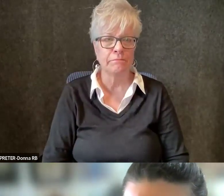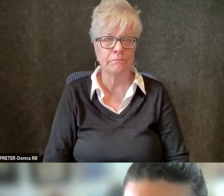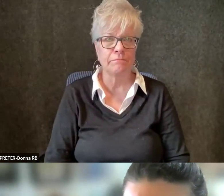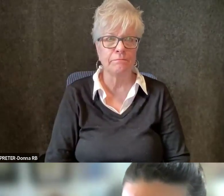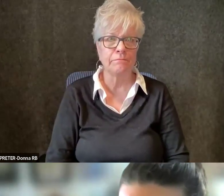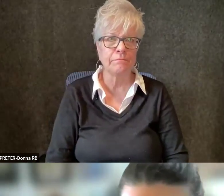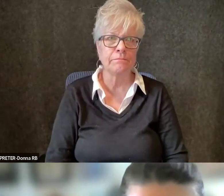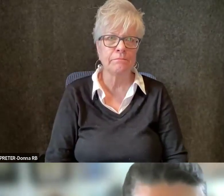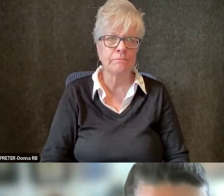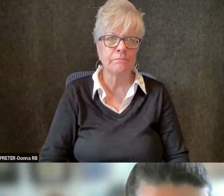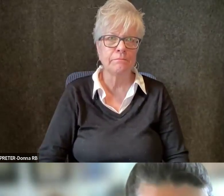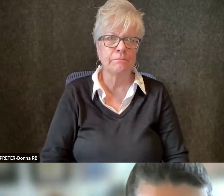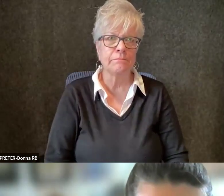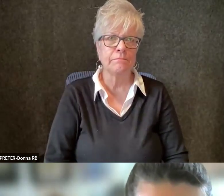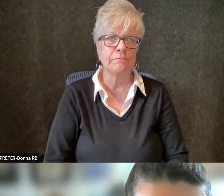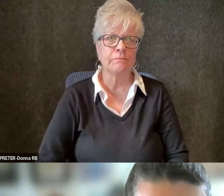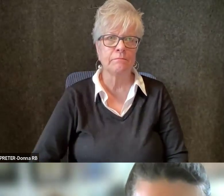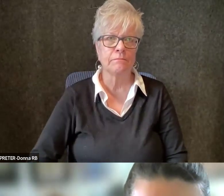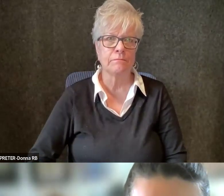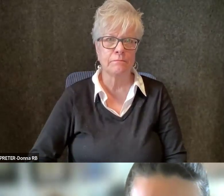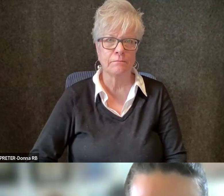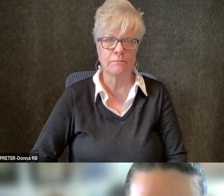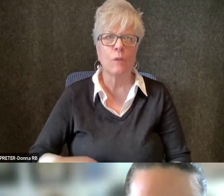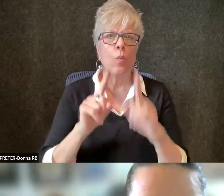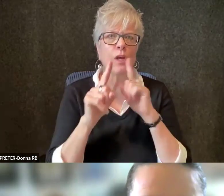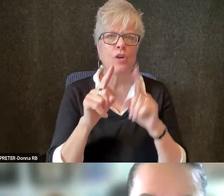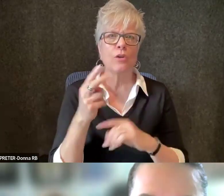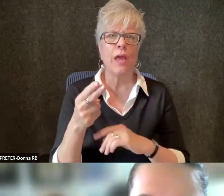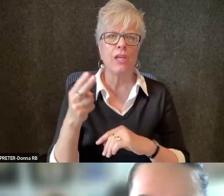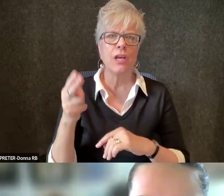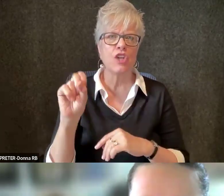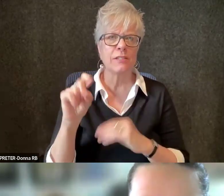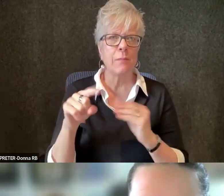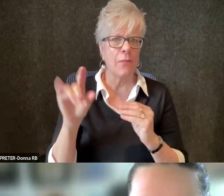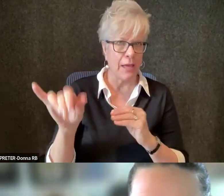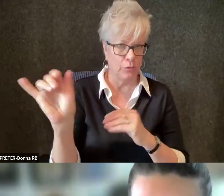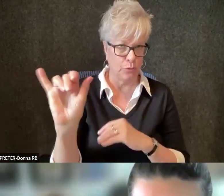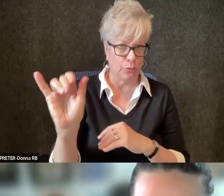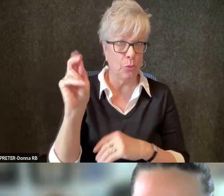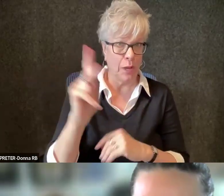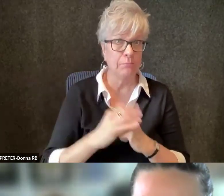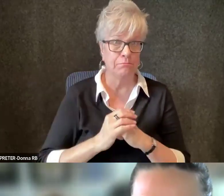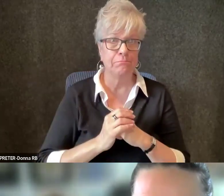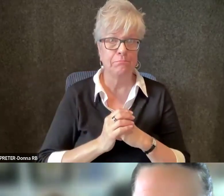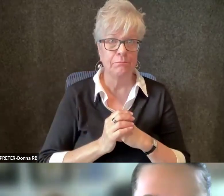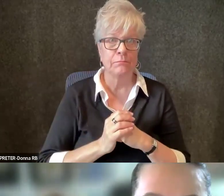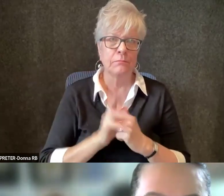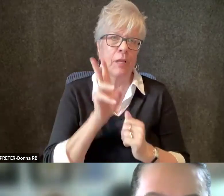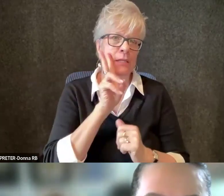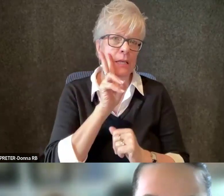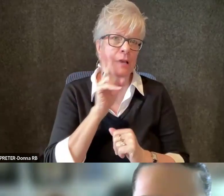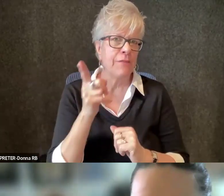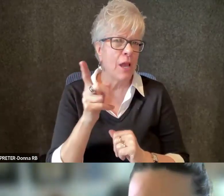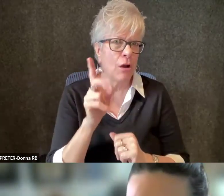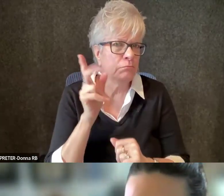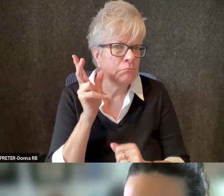And we can, yeah, we can talk to HHS about that too and see if there's something they're hearing on